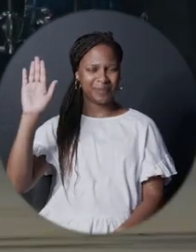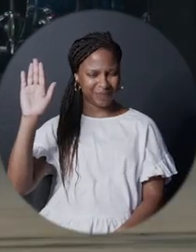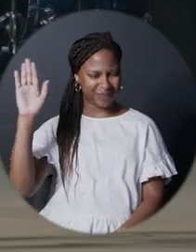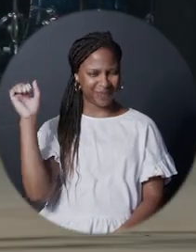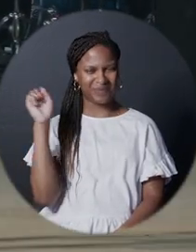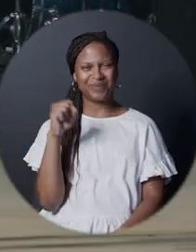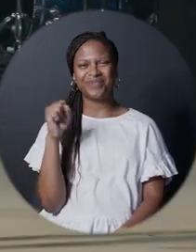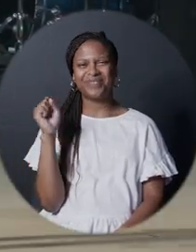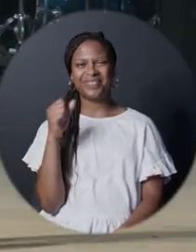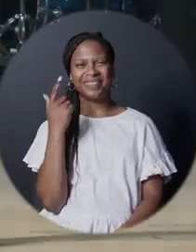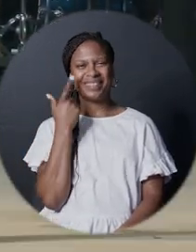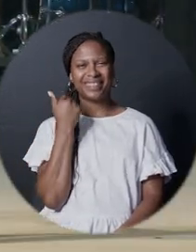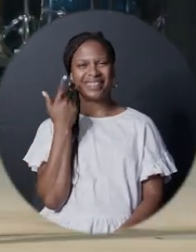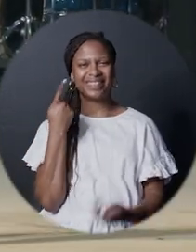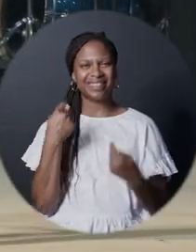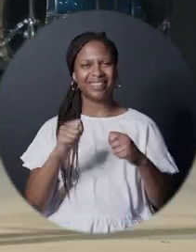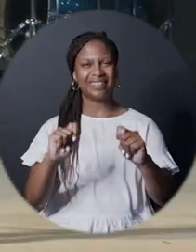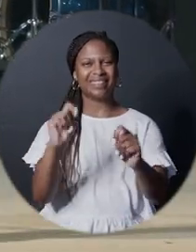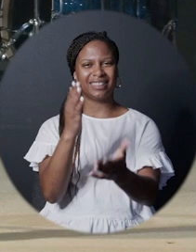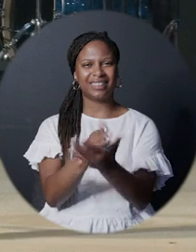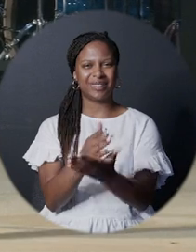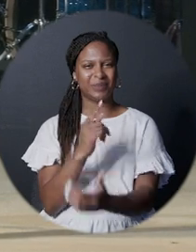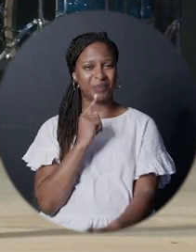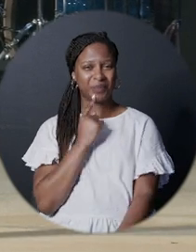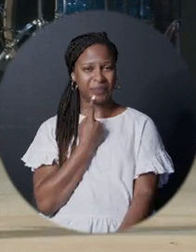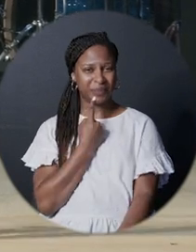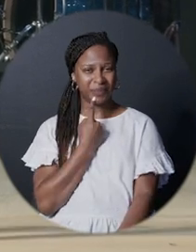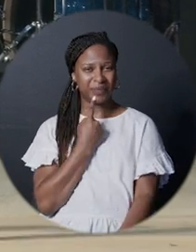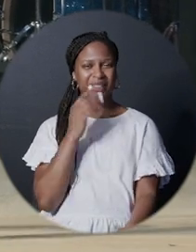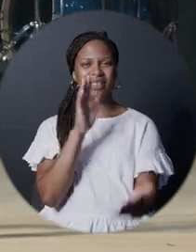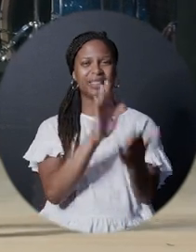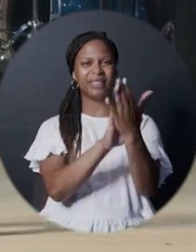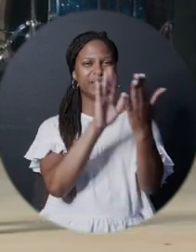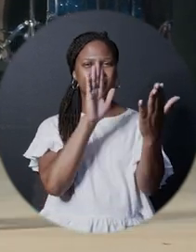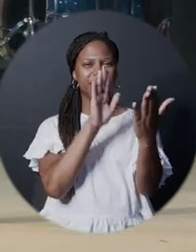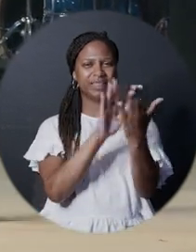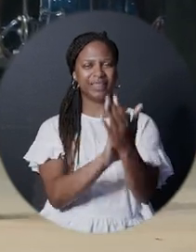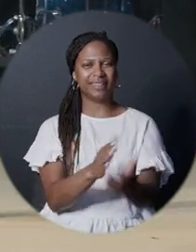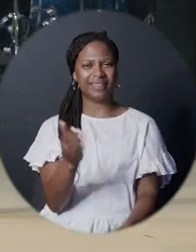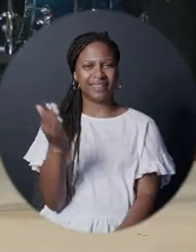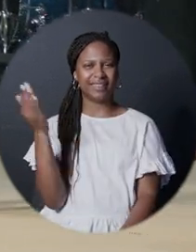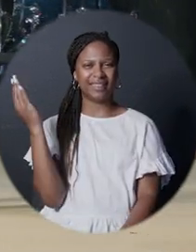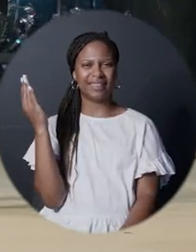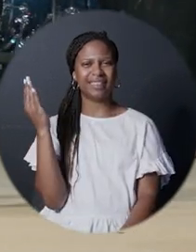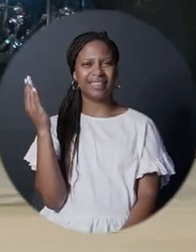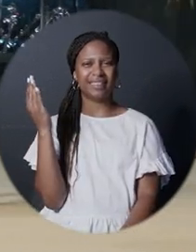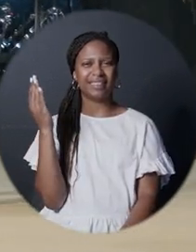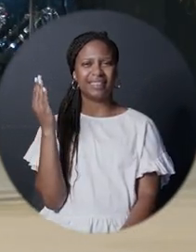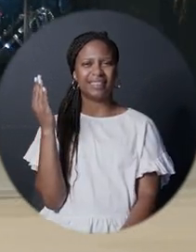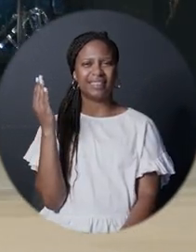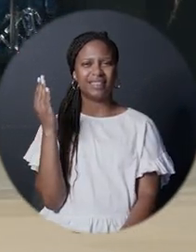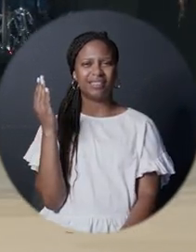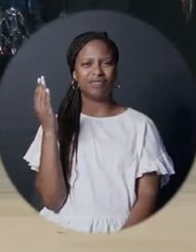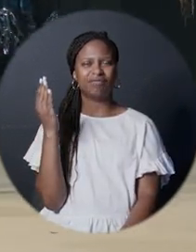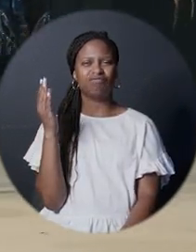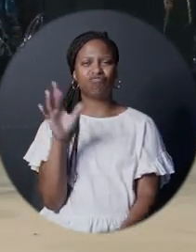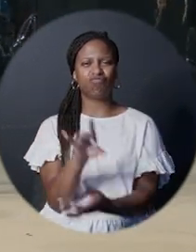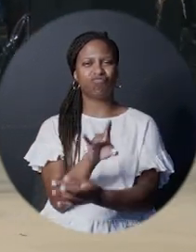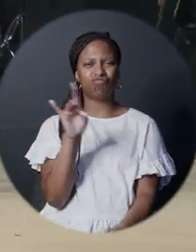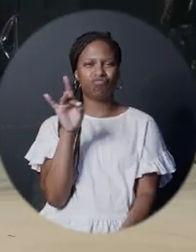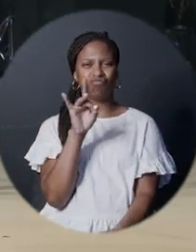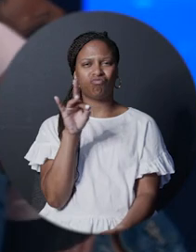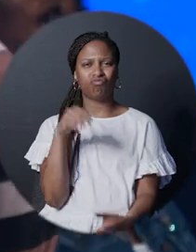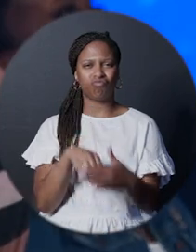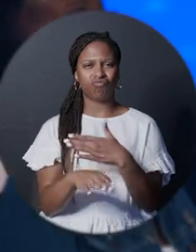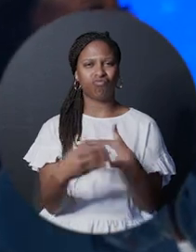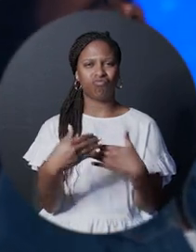praise Him. I'm trying to stop, seriously. Praise Him. There's an oil in this